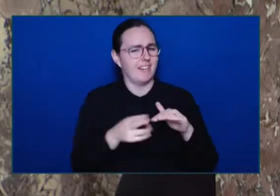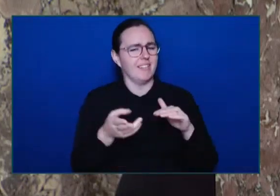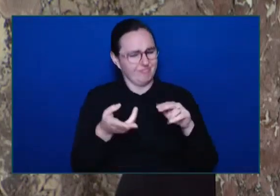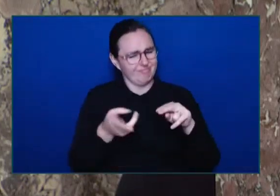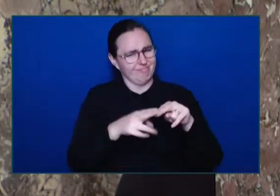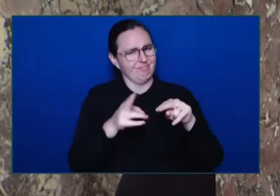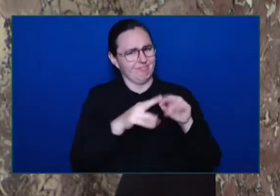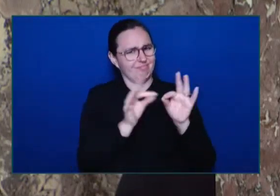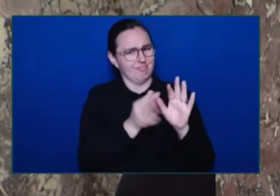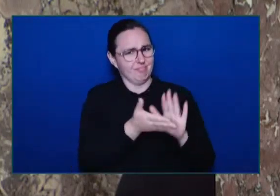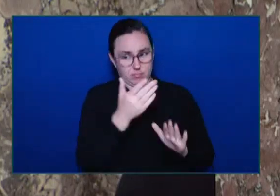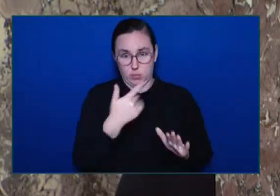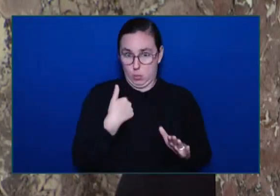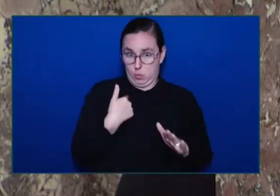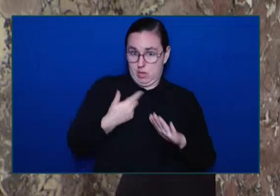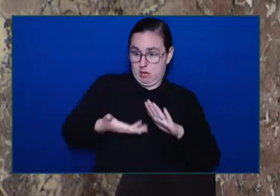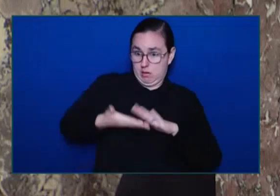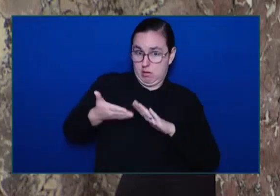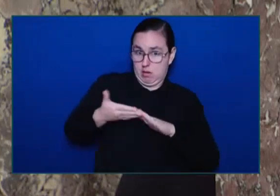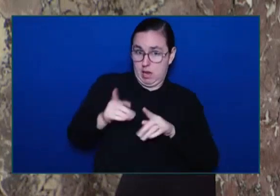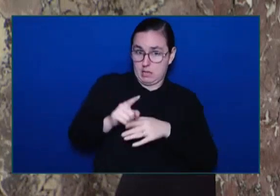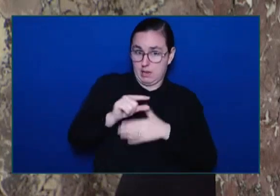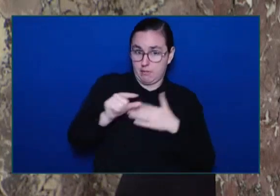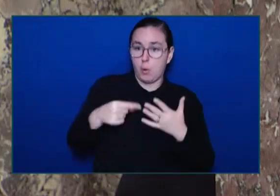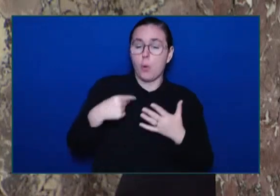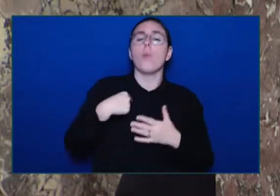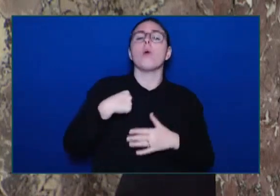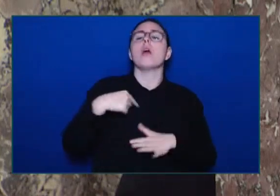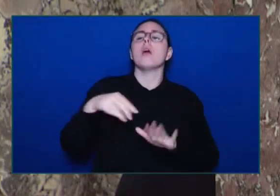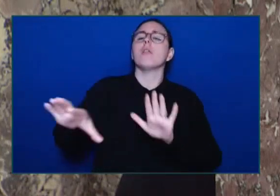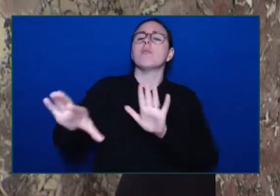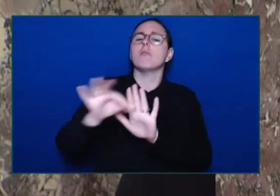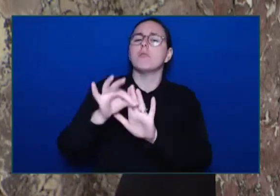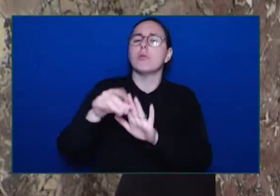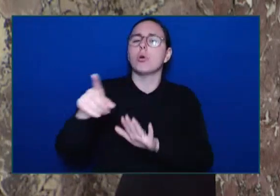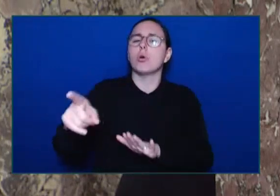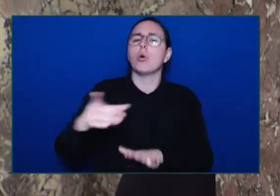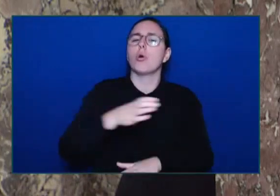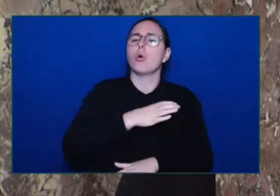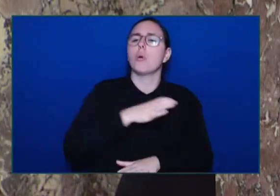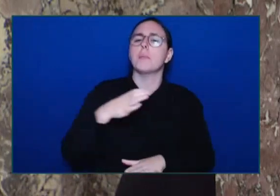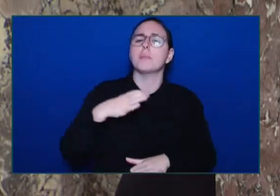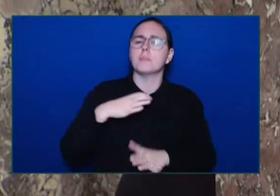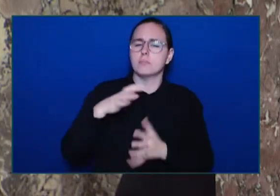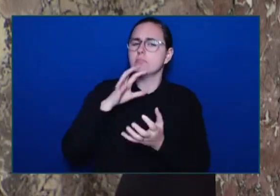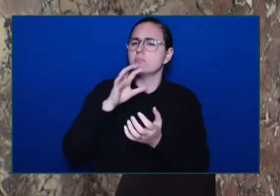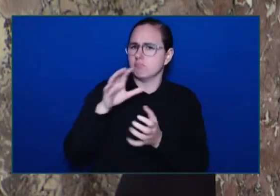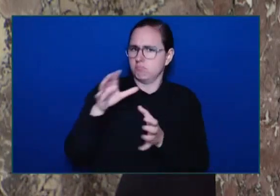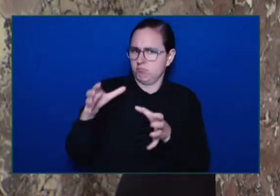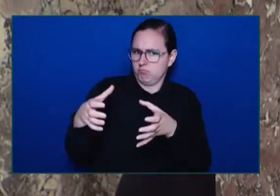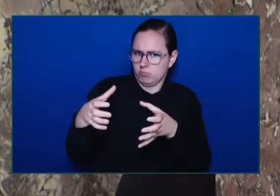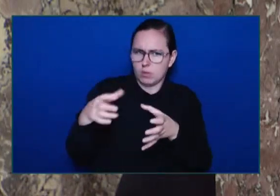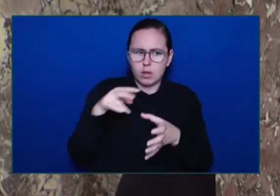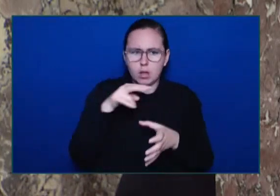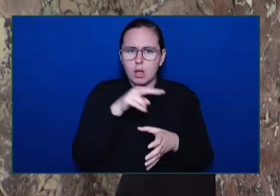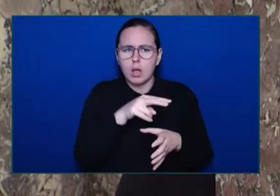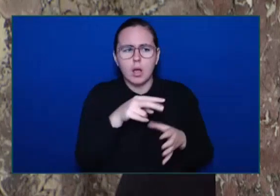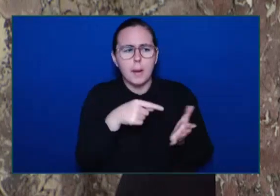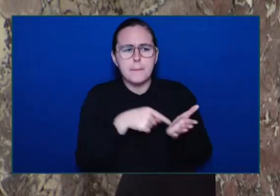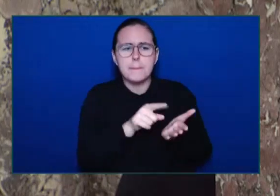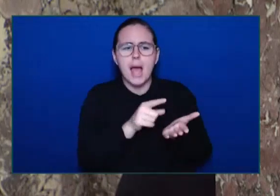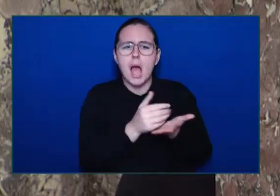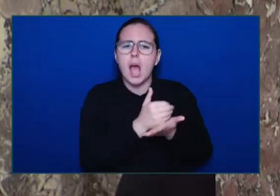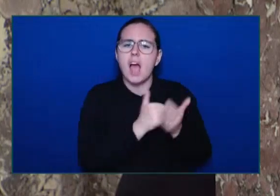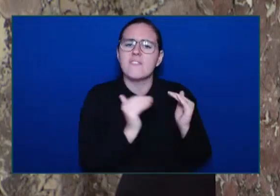Wages Commission. They came back with, after consulting with communities, consulting with labor activists, consulting